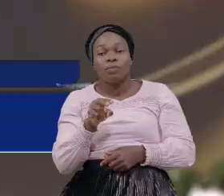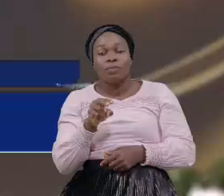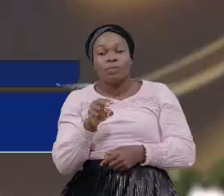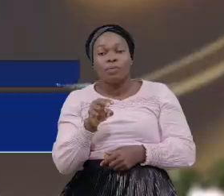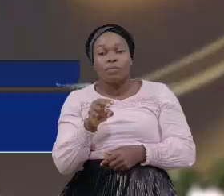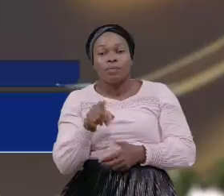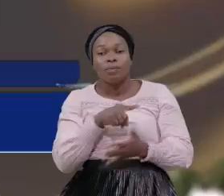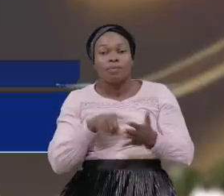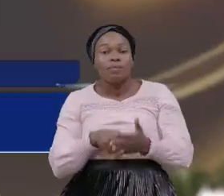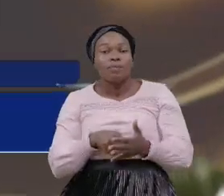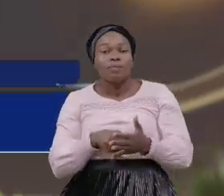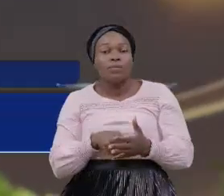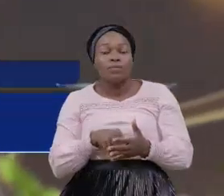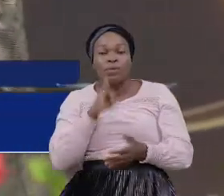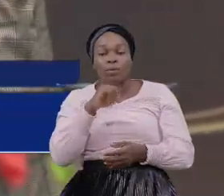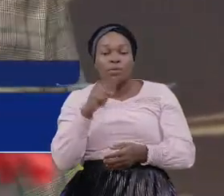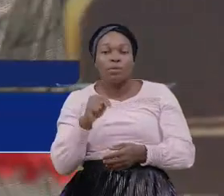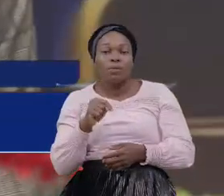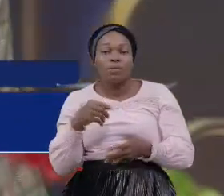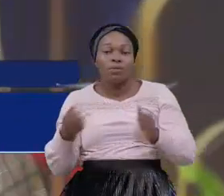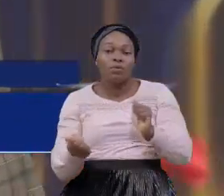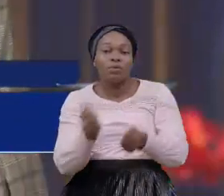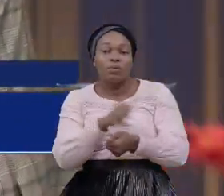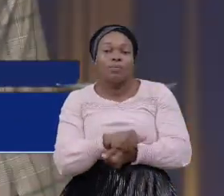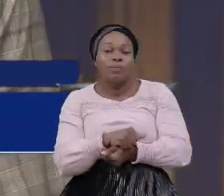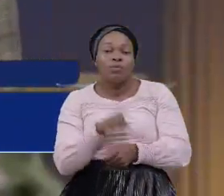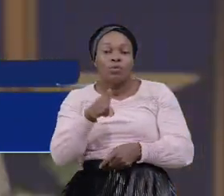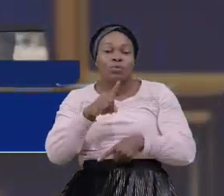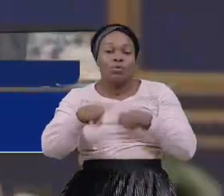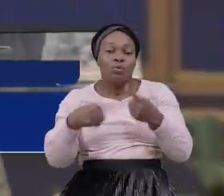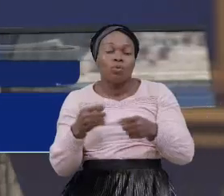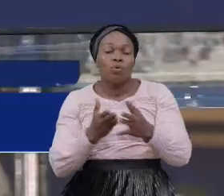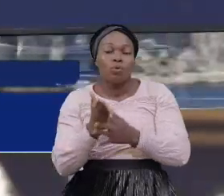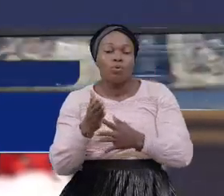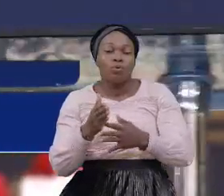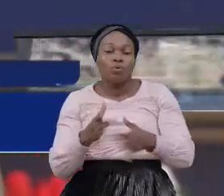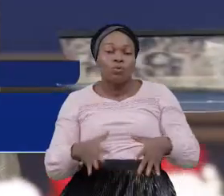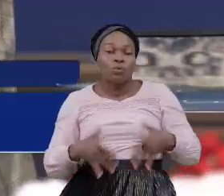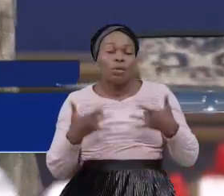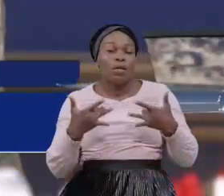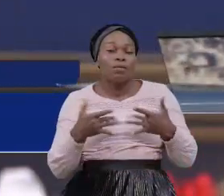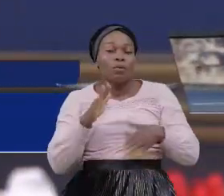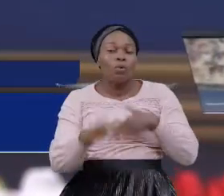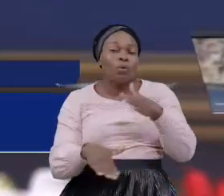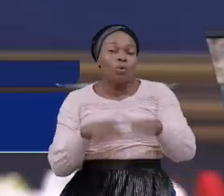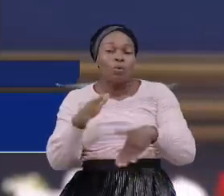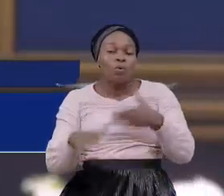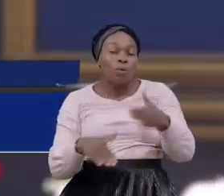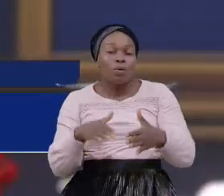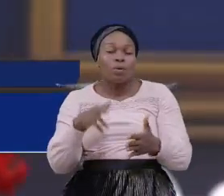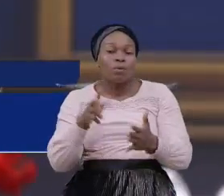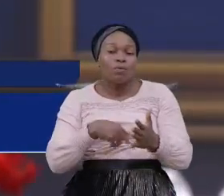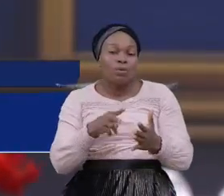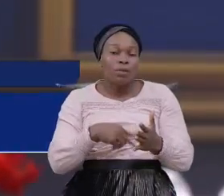the refreshing. You go through life, walk, walk, walk, read, read, read, study and study. And there's